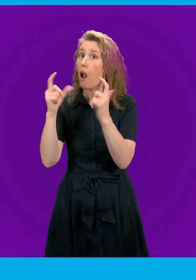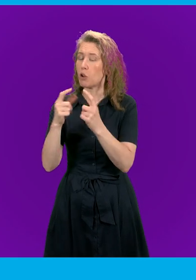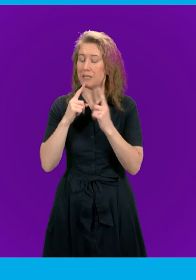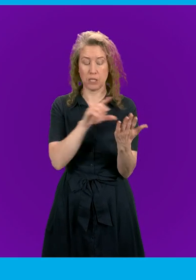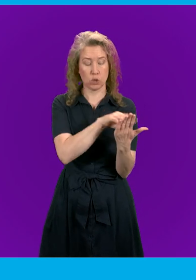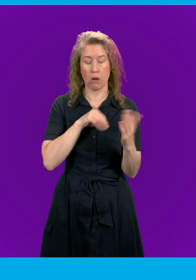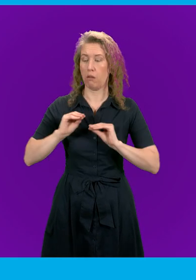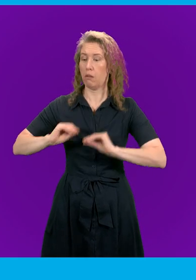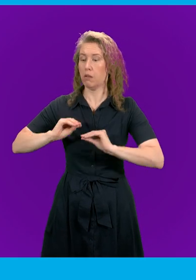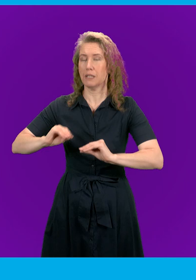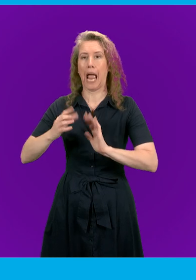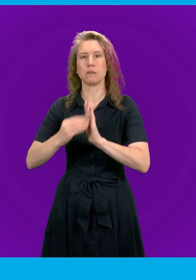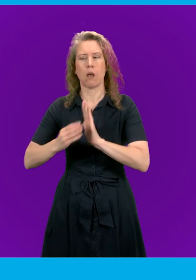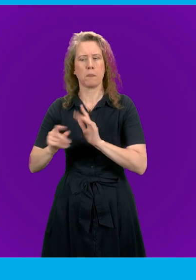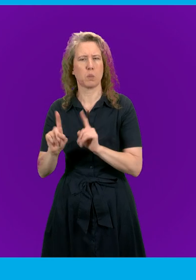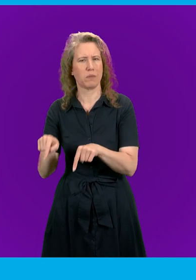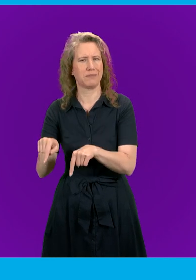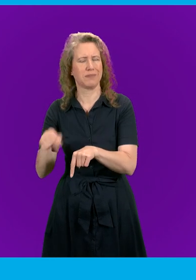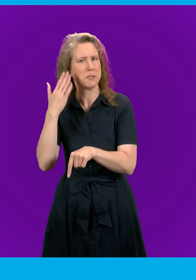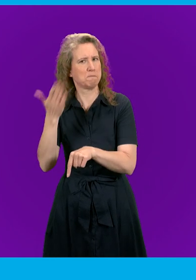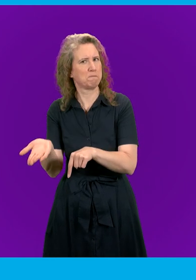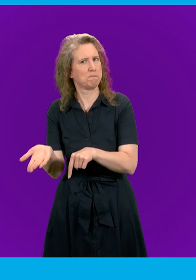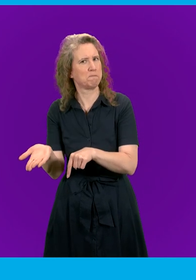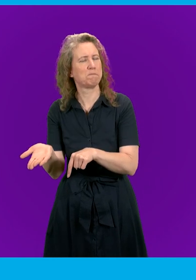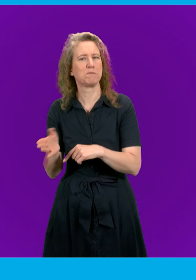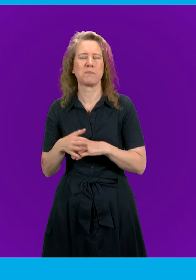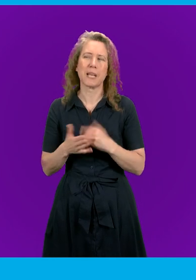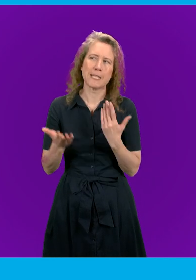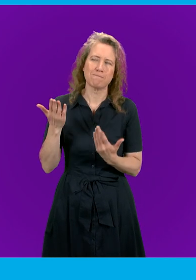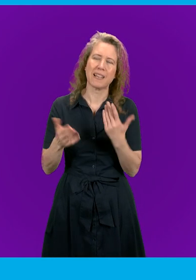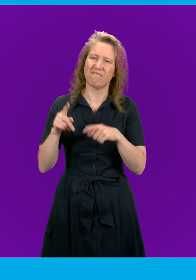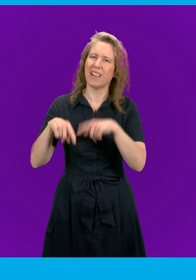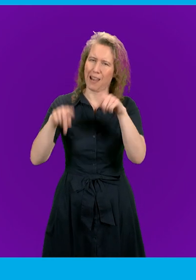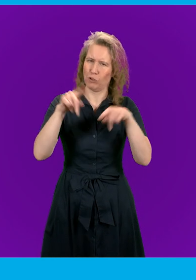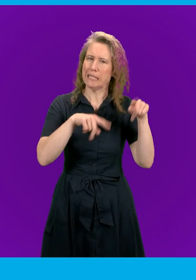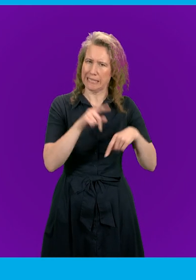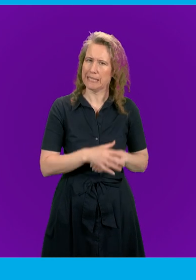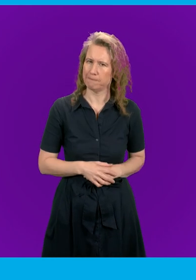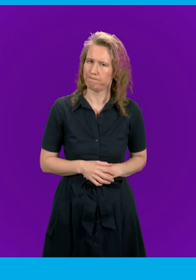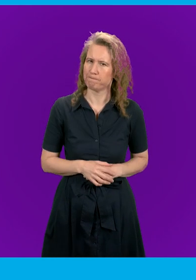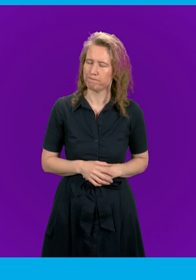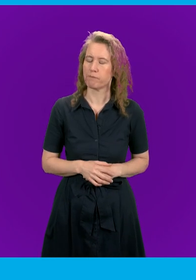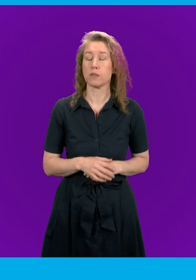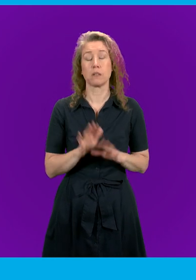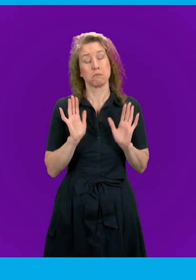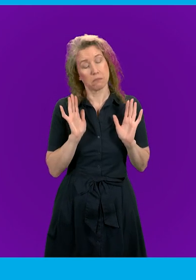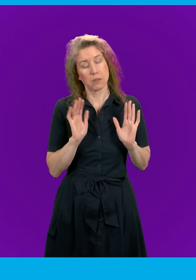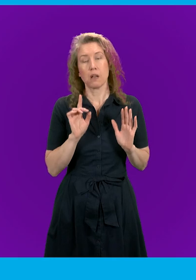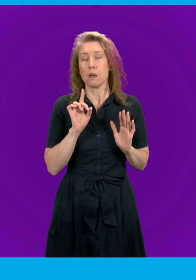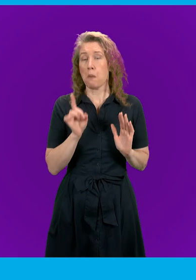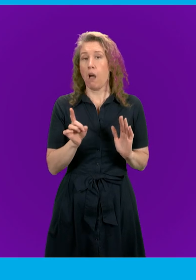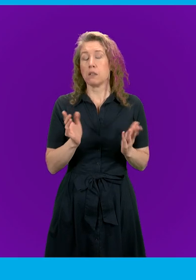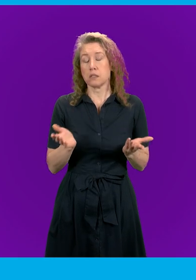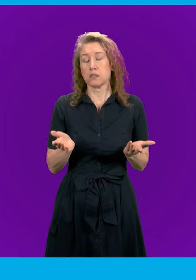is again, you know, it can seem quite, can be quite variable. But I think there